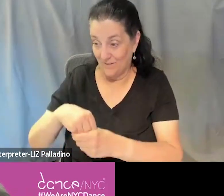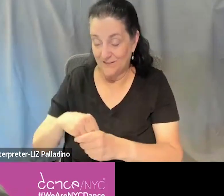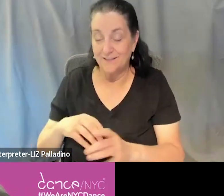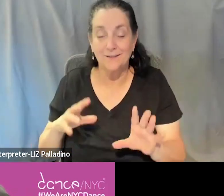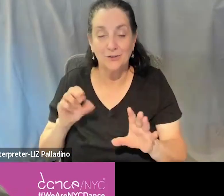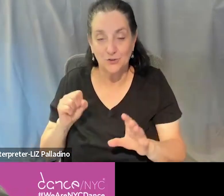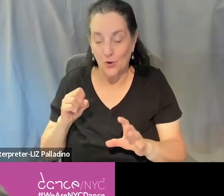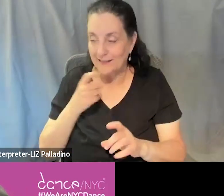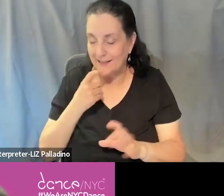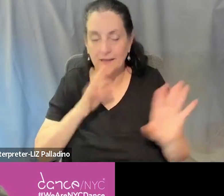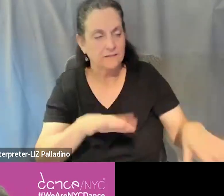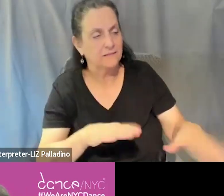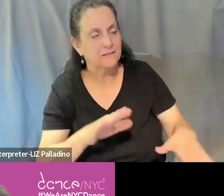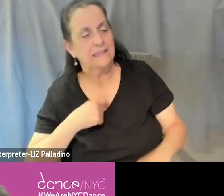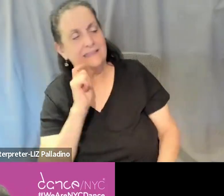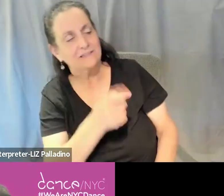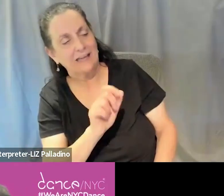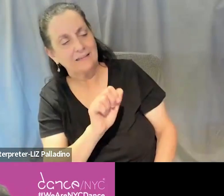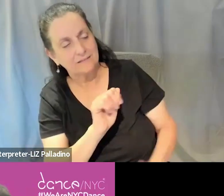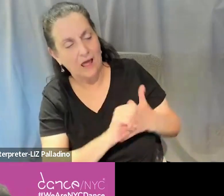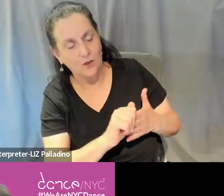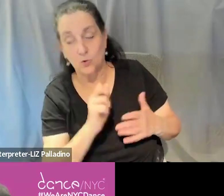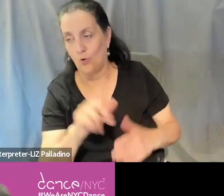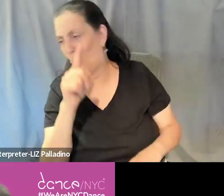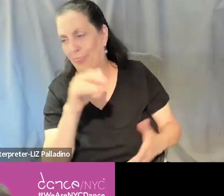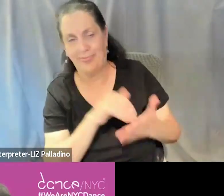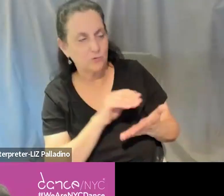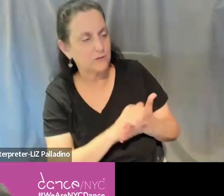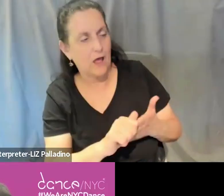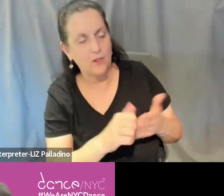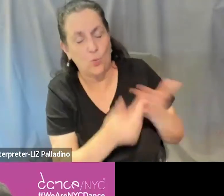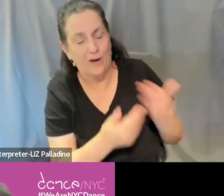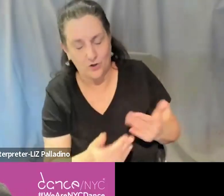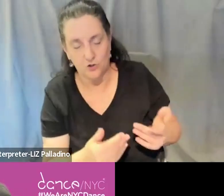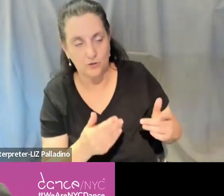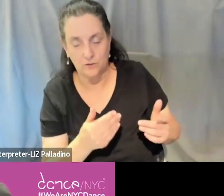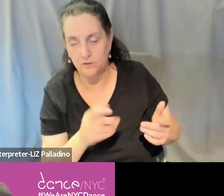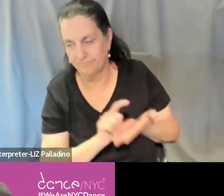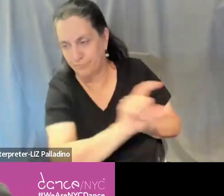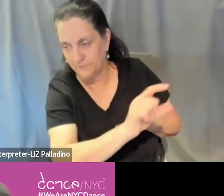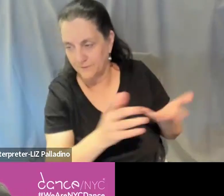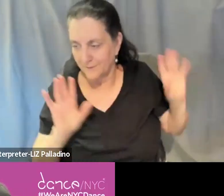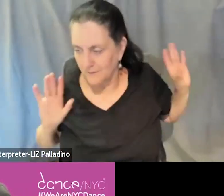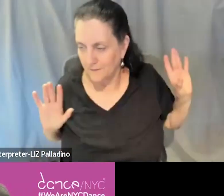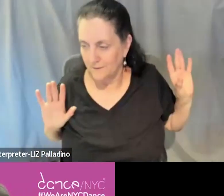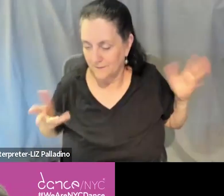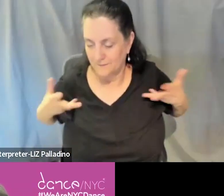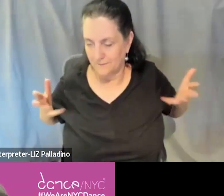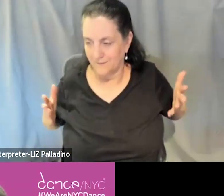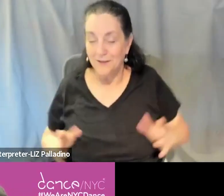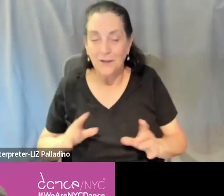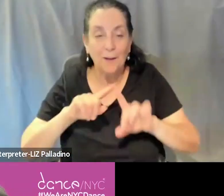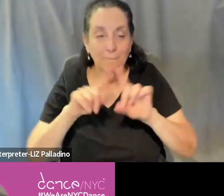you know what, here's $10, here's $1,000, go with God. That's okay too. Again, I think the other thing when